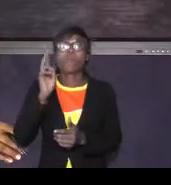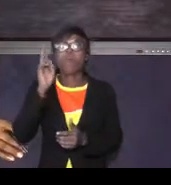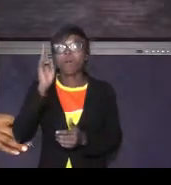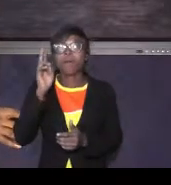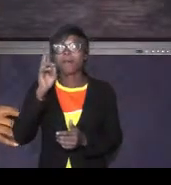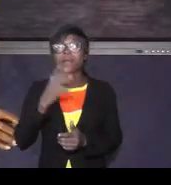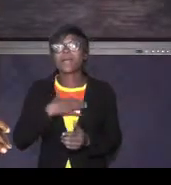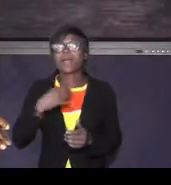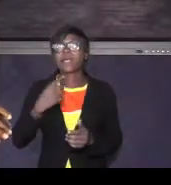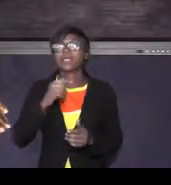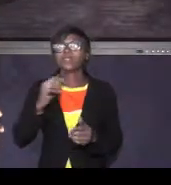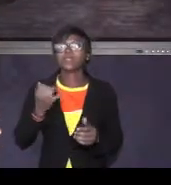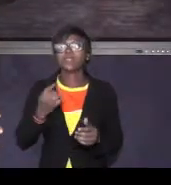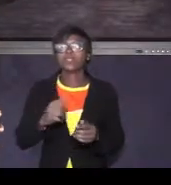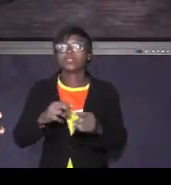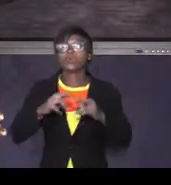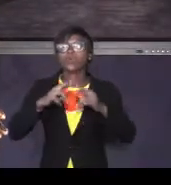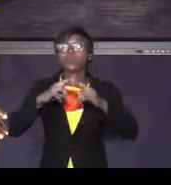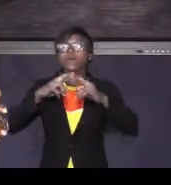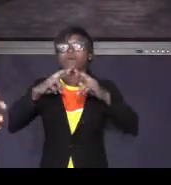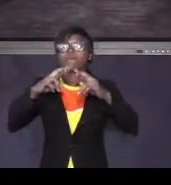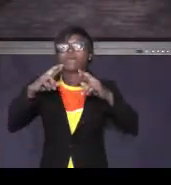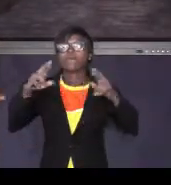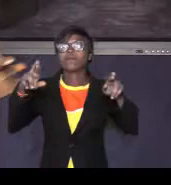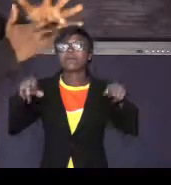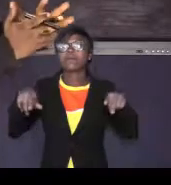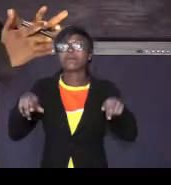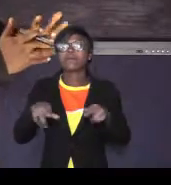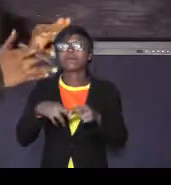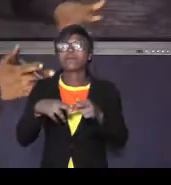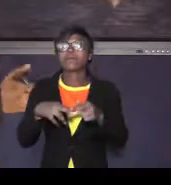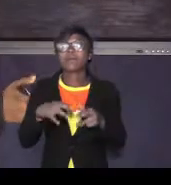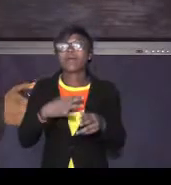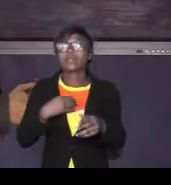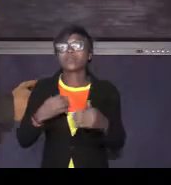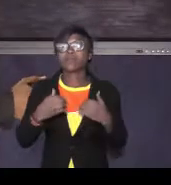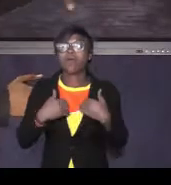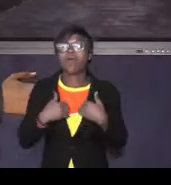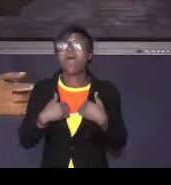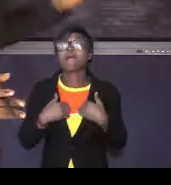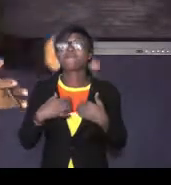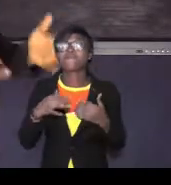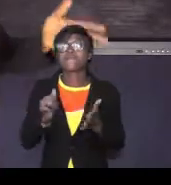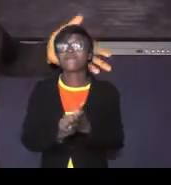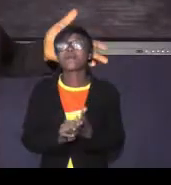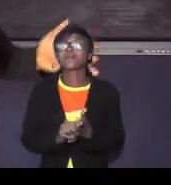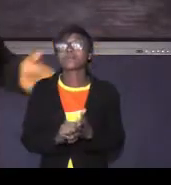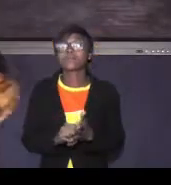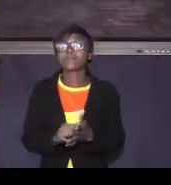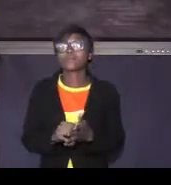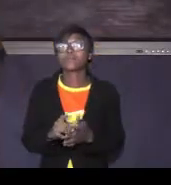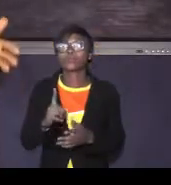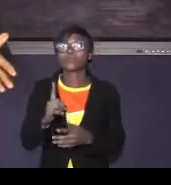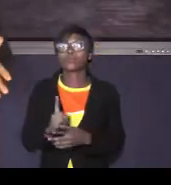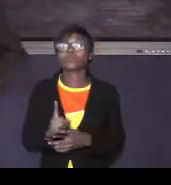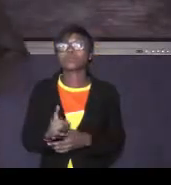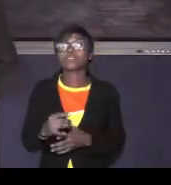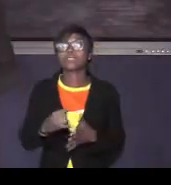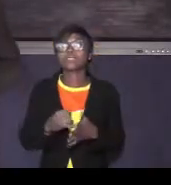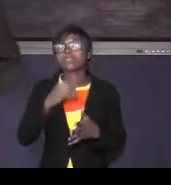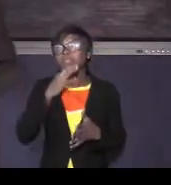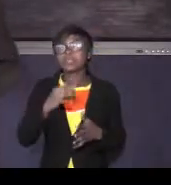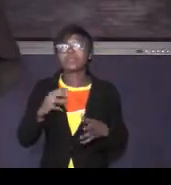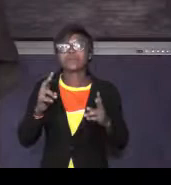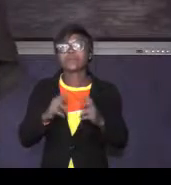covered by this plus the space covered by this. Add everything together, you have the space covered by the compound shape. So it is